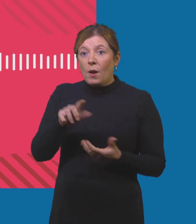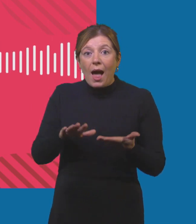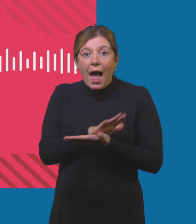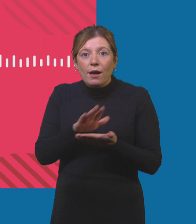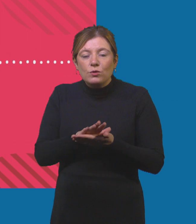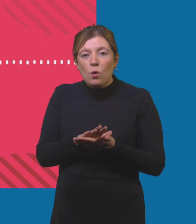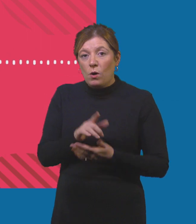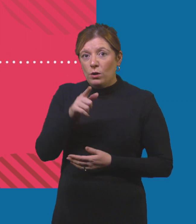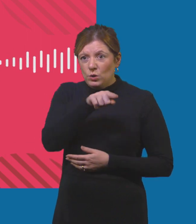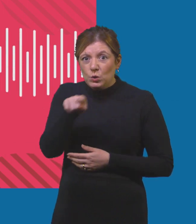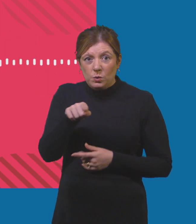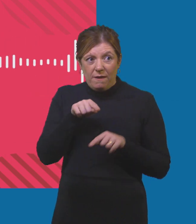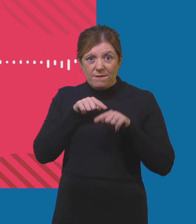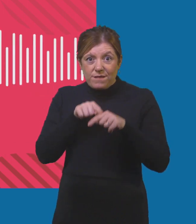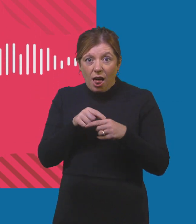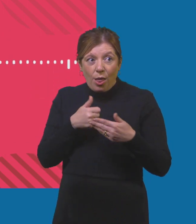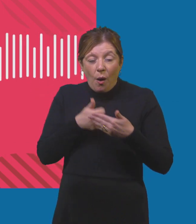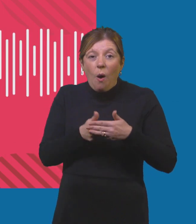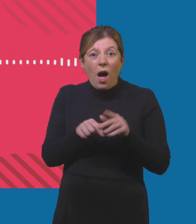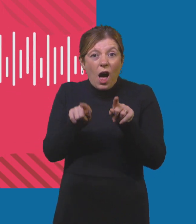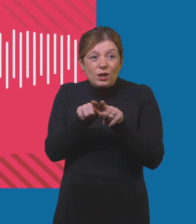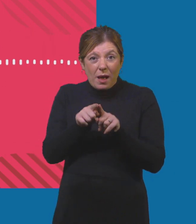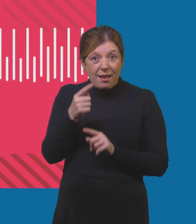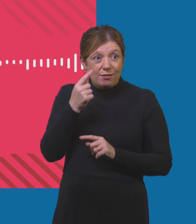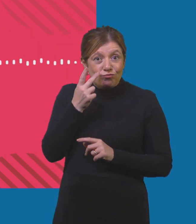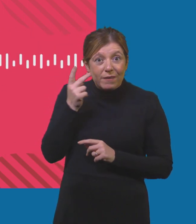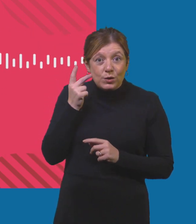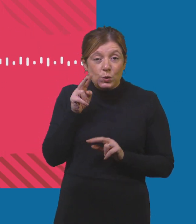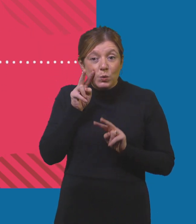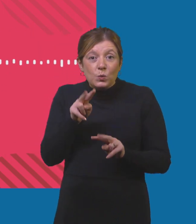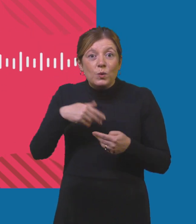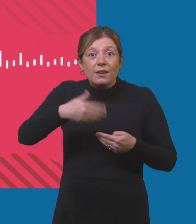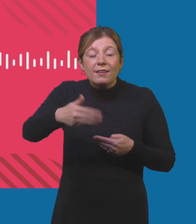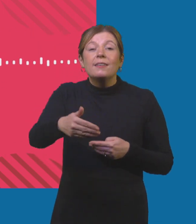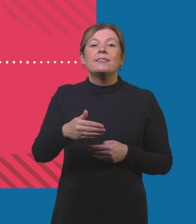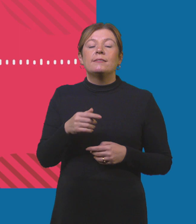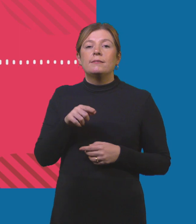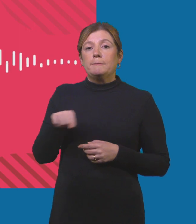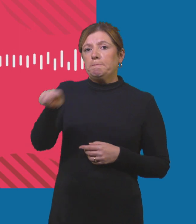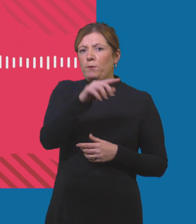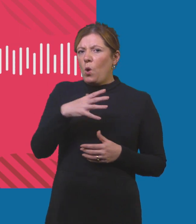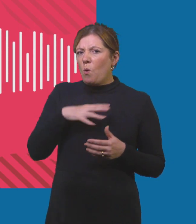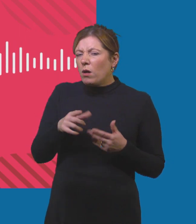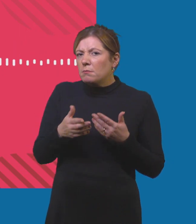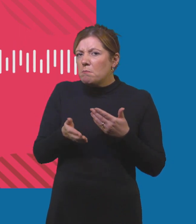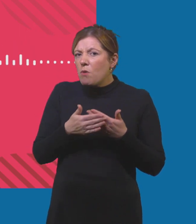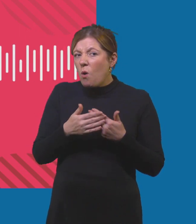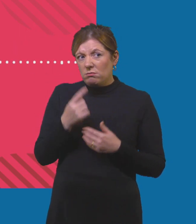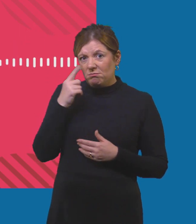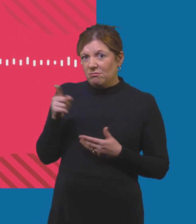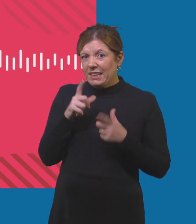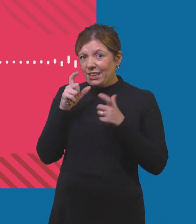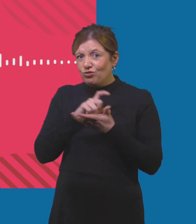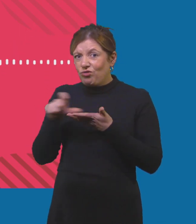follow us, tell all your friends, and please leave us a review. If you want to tell us what you thought, or if there's something you'd like to hear, come and say hello on